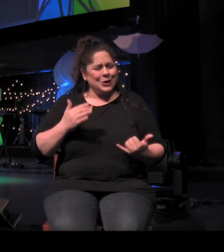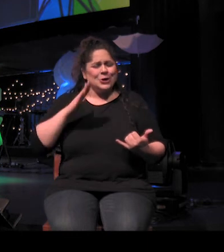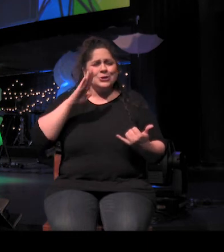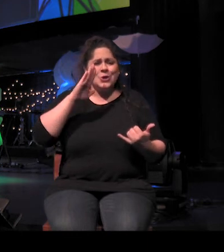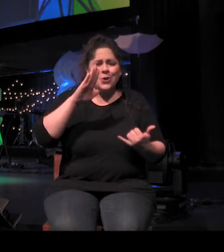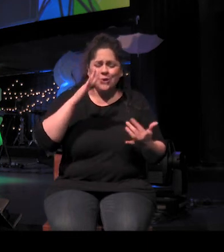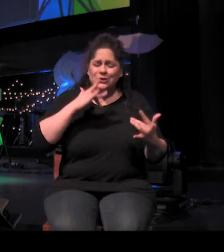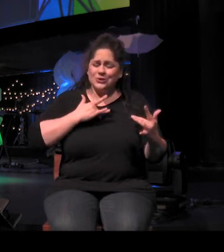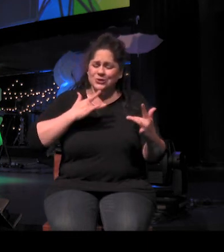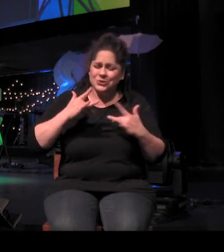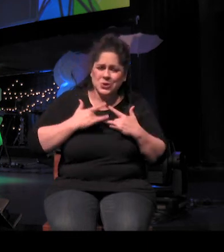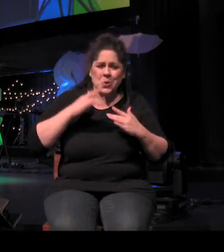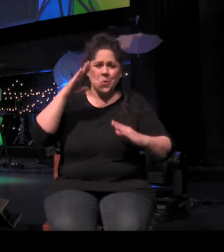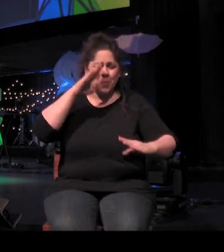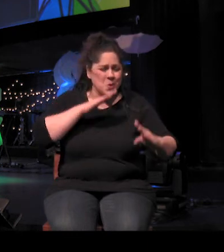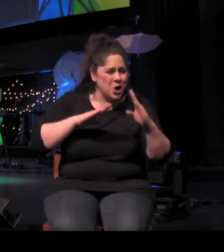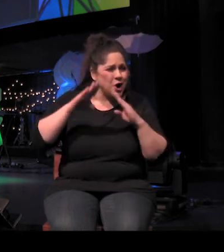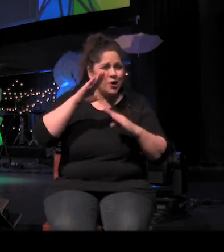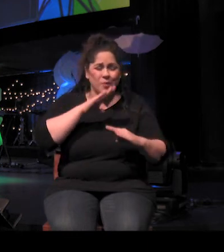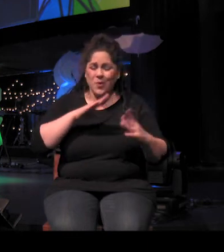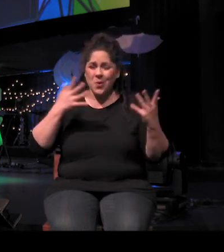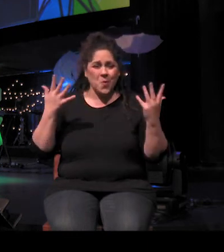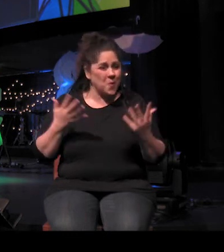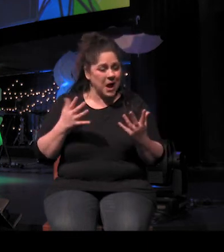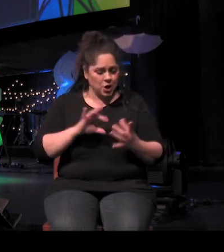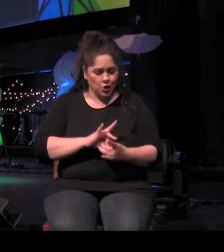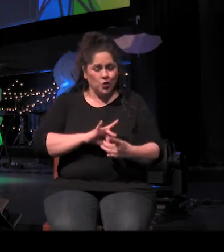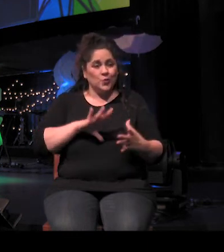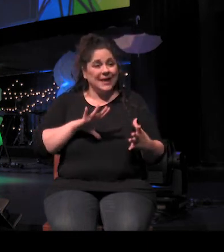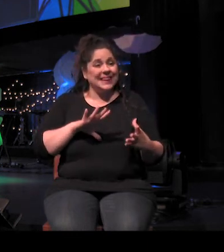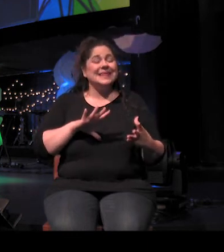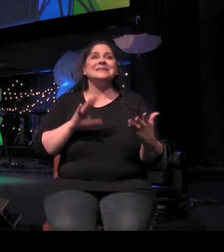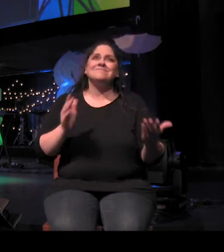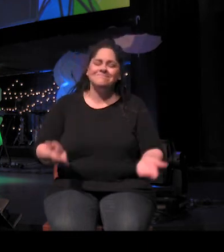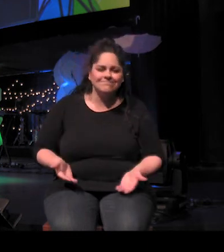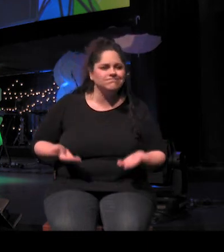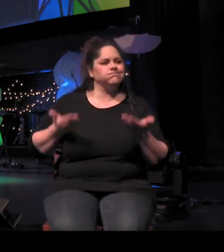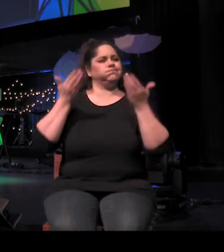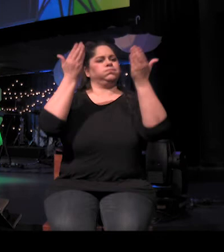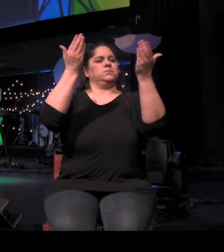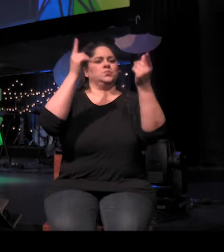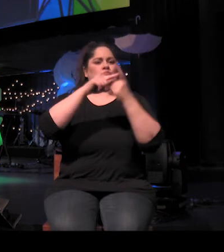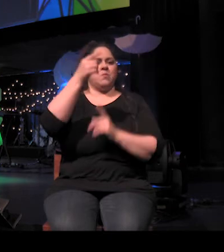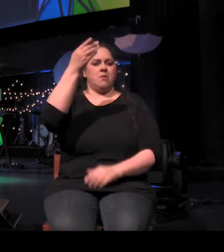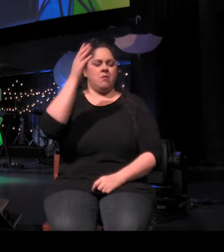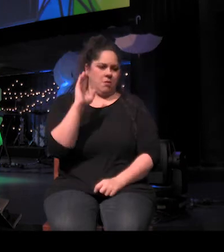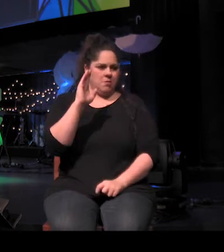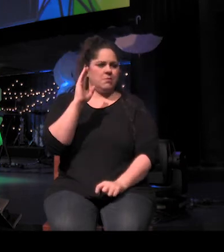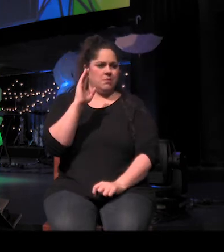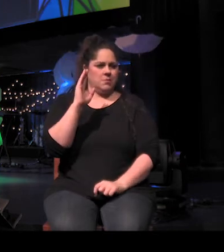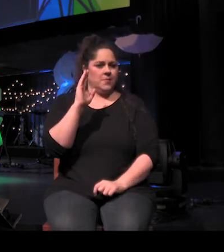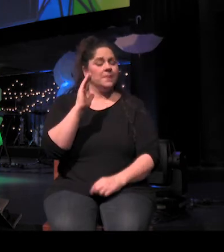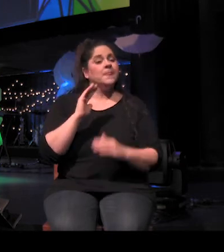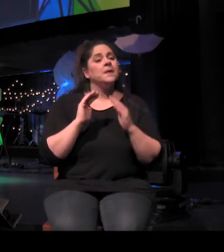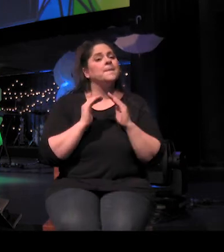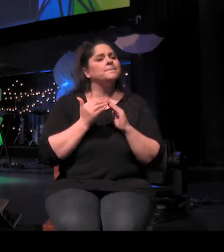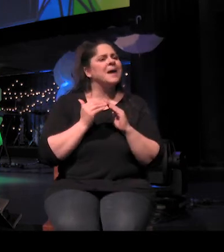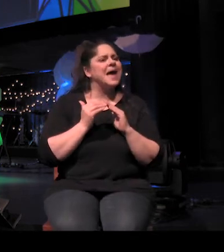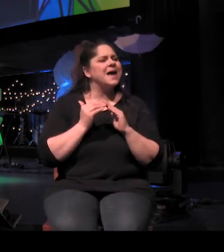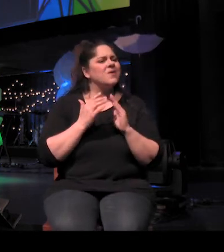to the Lord. He says, release that anxiety. Give those worries to God. How do we do that?